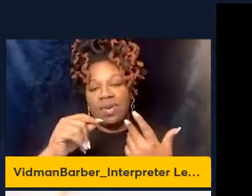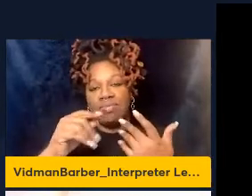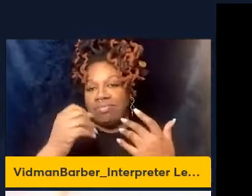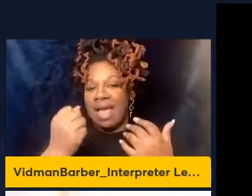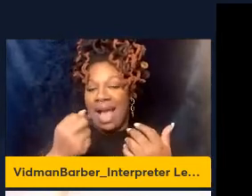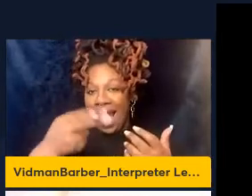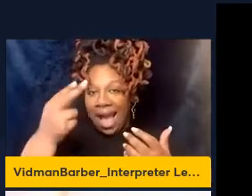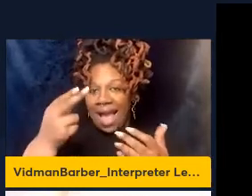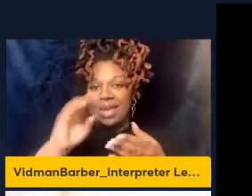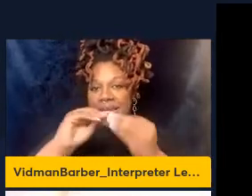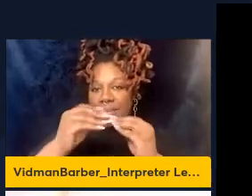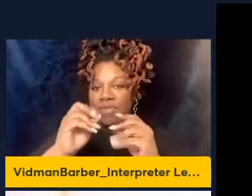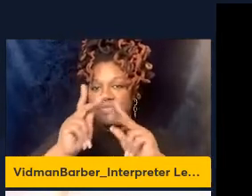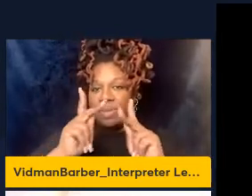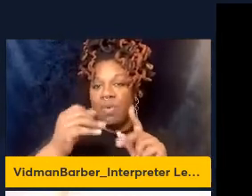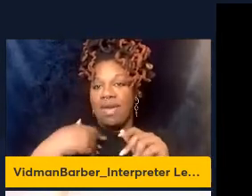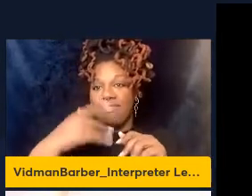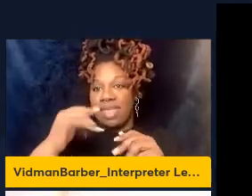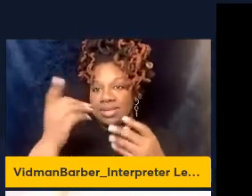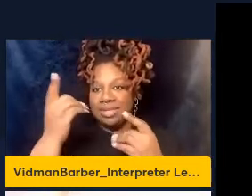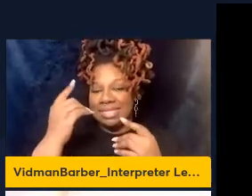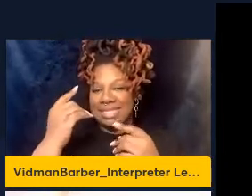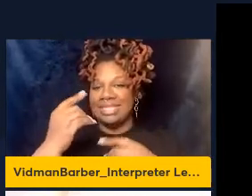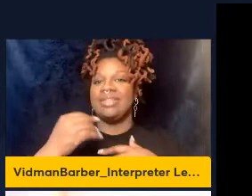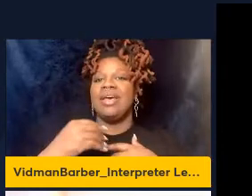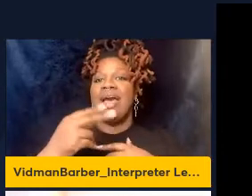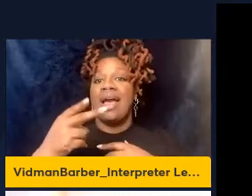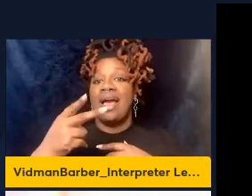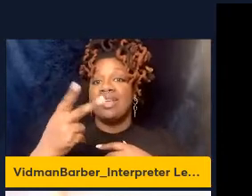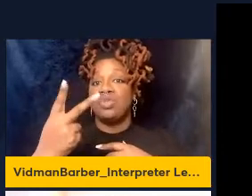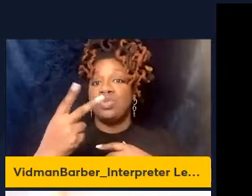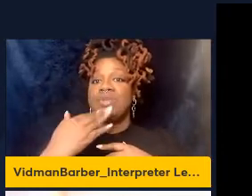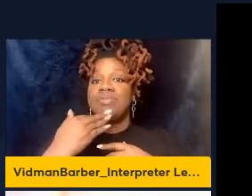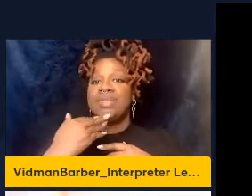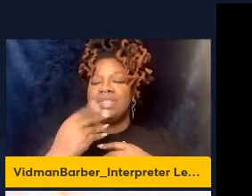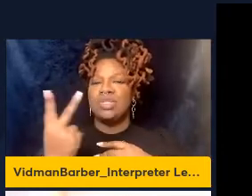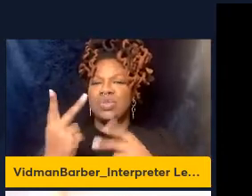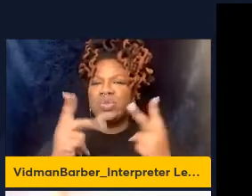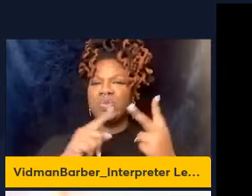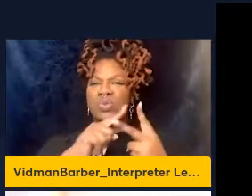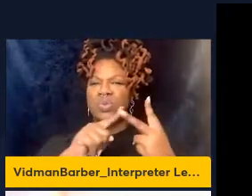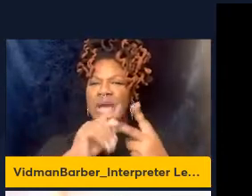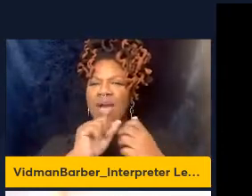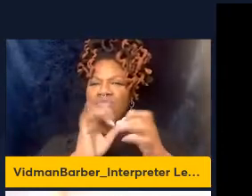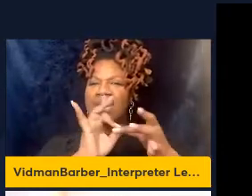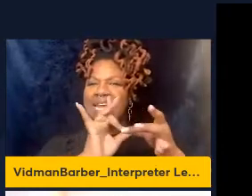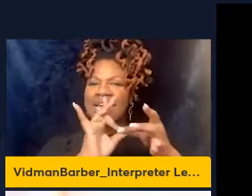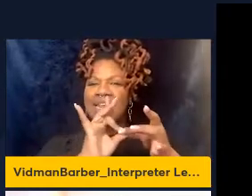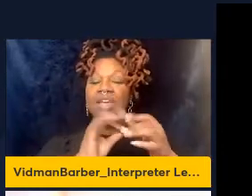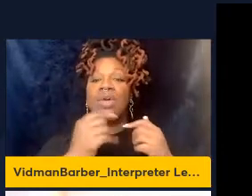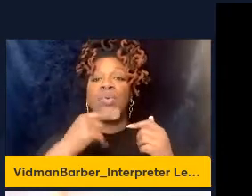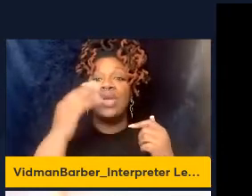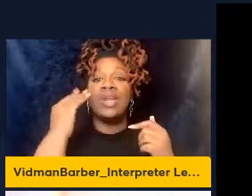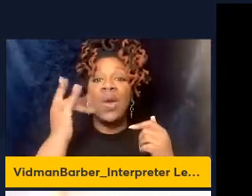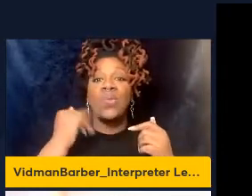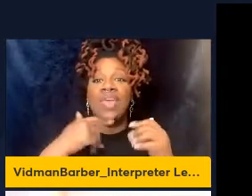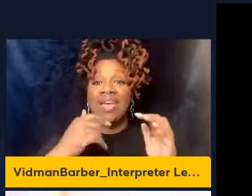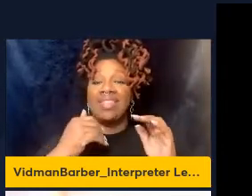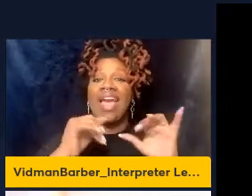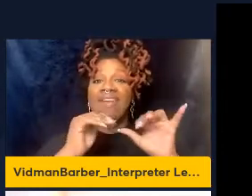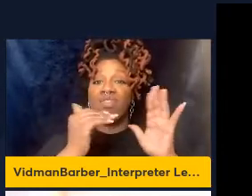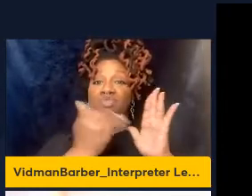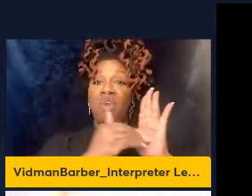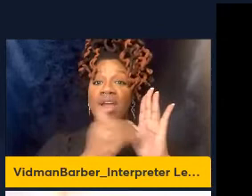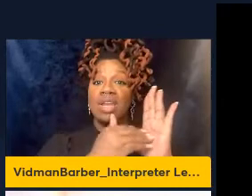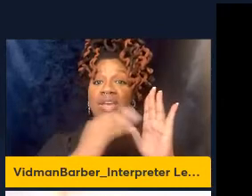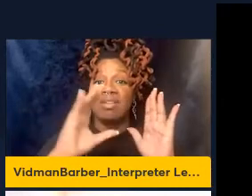communities. And what really ties these two diseases together, these two endocrine diseases, is that we know there's chronic inflammation underlying both